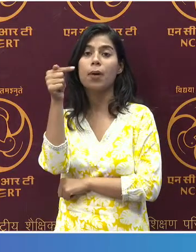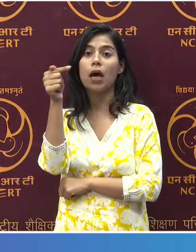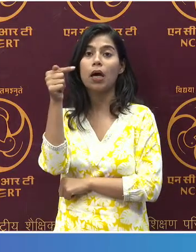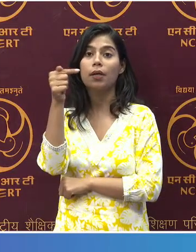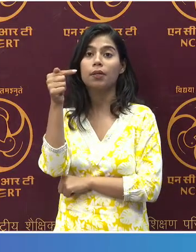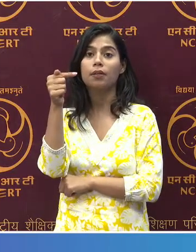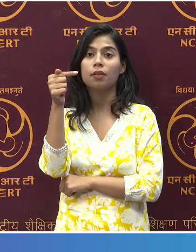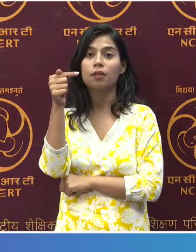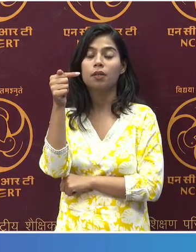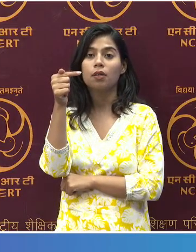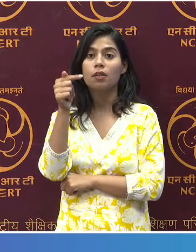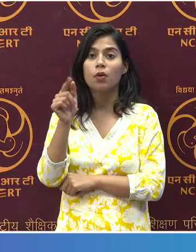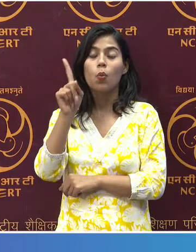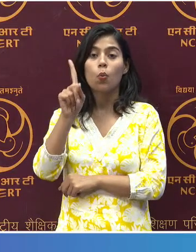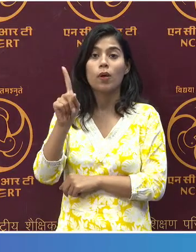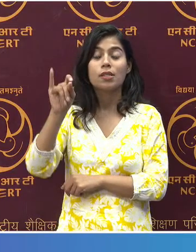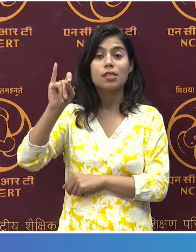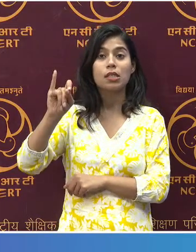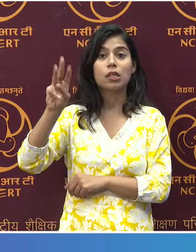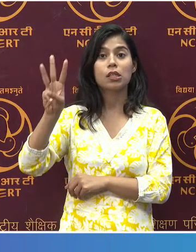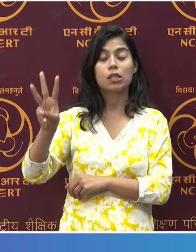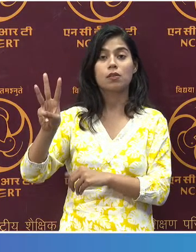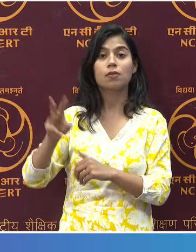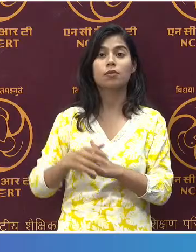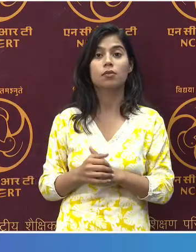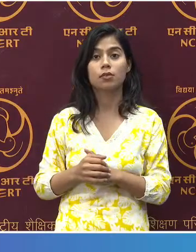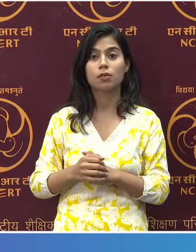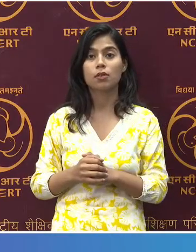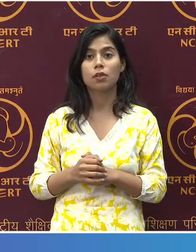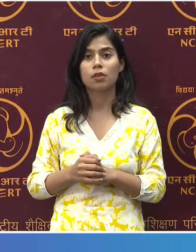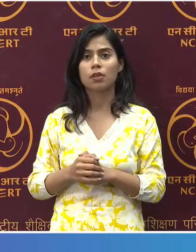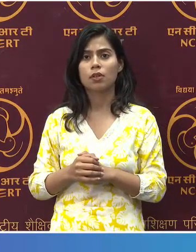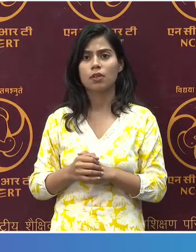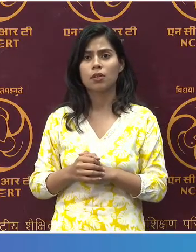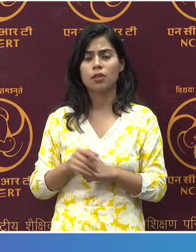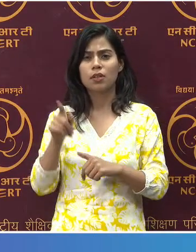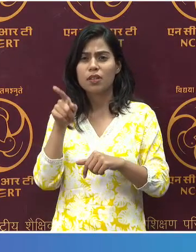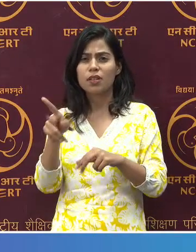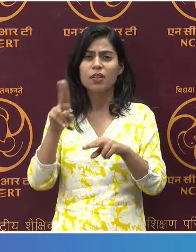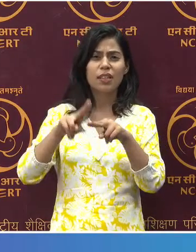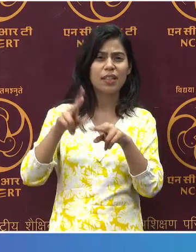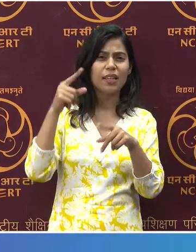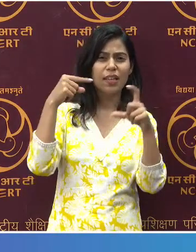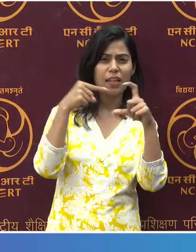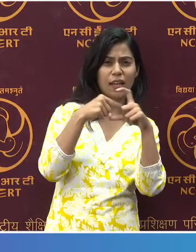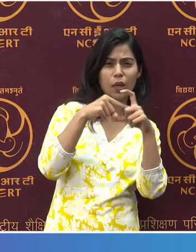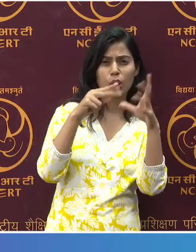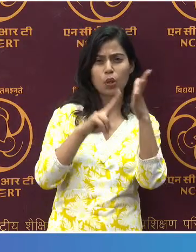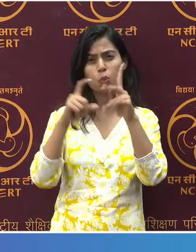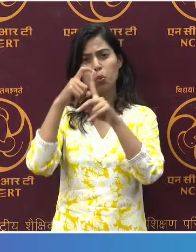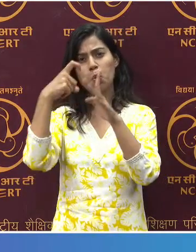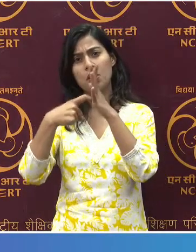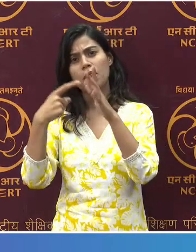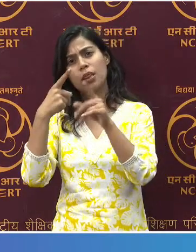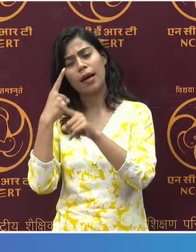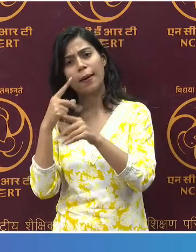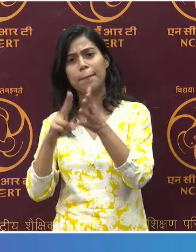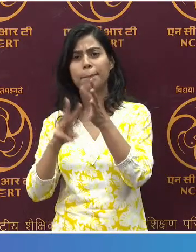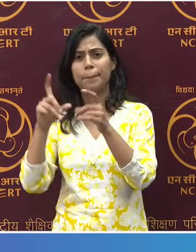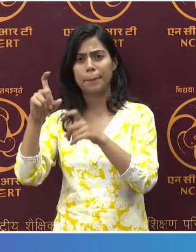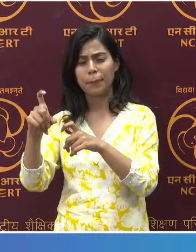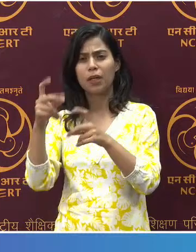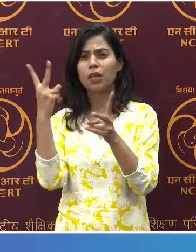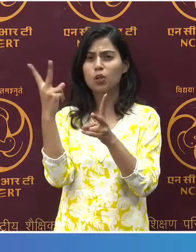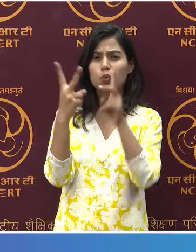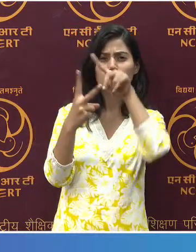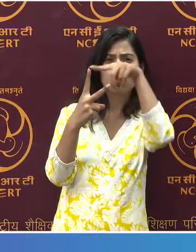136 kilojoule per mole. Now, sir, with this term that you just took, exothermic, I think there are endothermic and exothermic There are reactions. two processes. There are two processes.